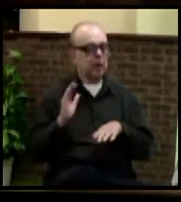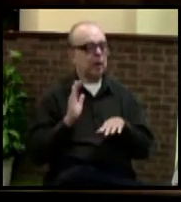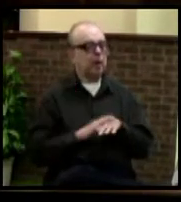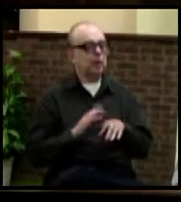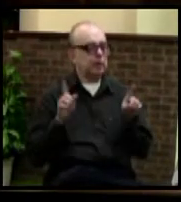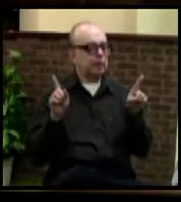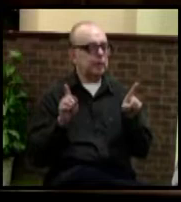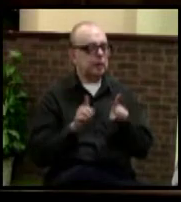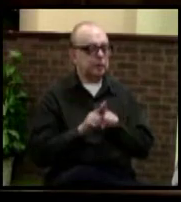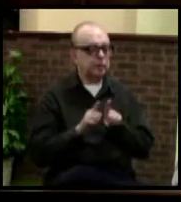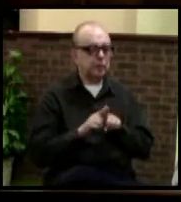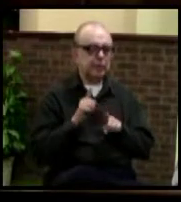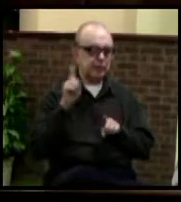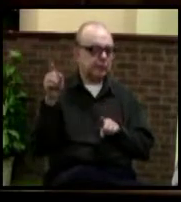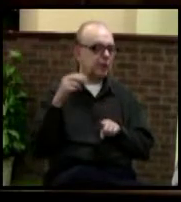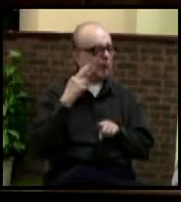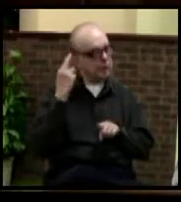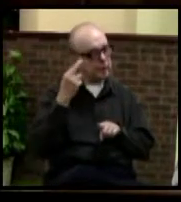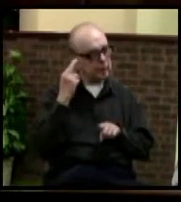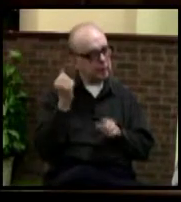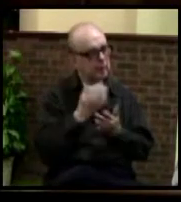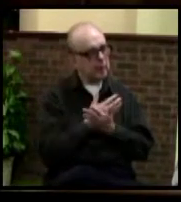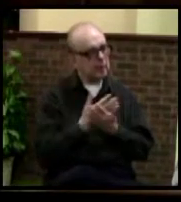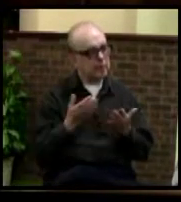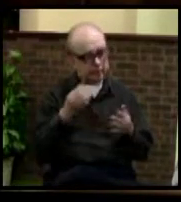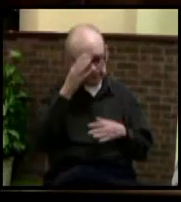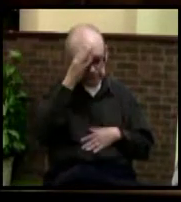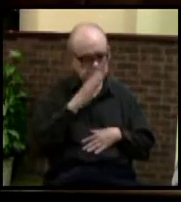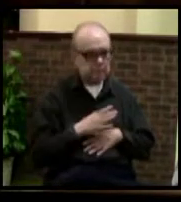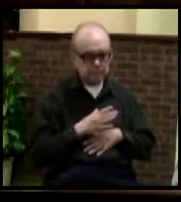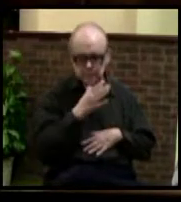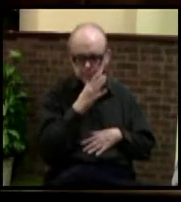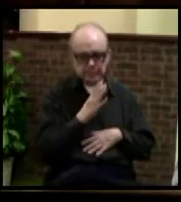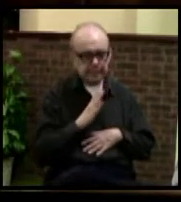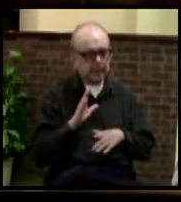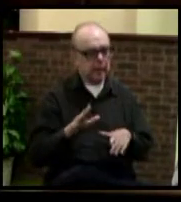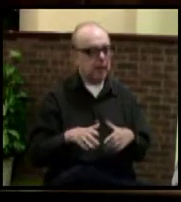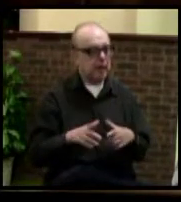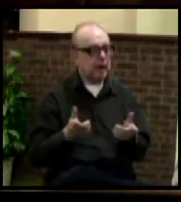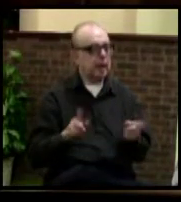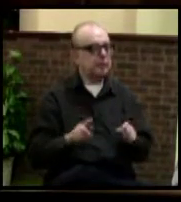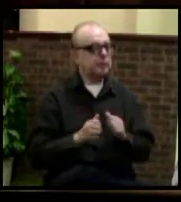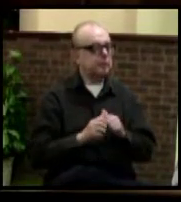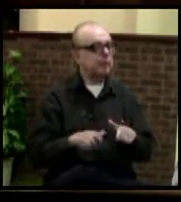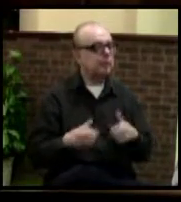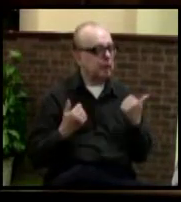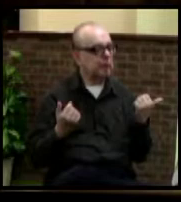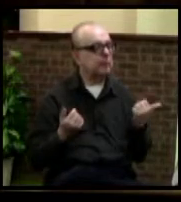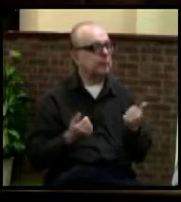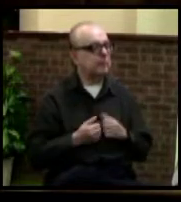called according to his purpose. Everything, ladies and gentlemen, that happens in your life,